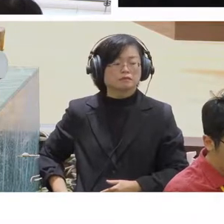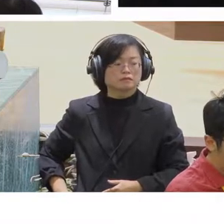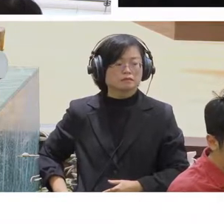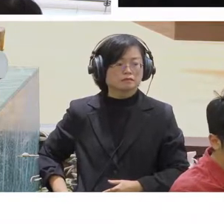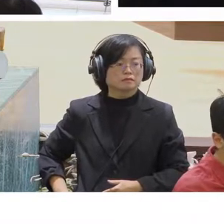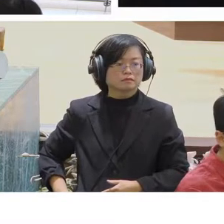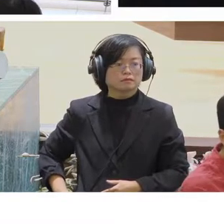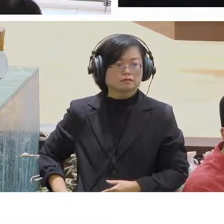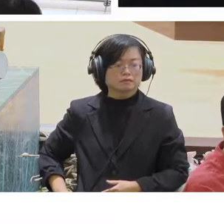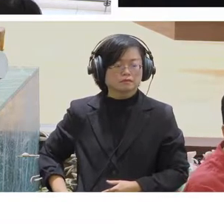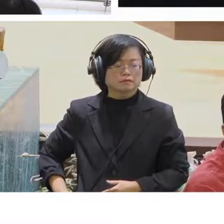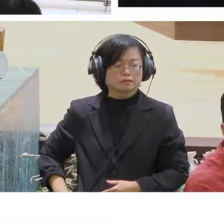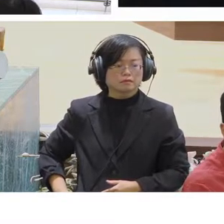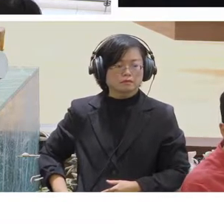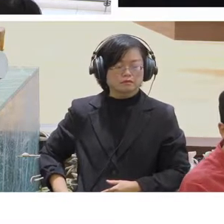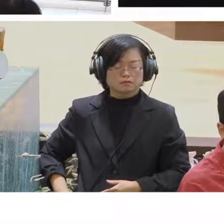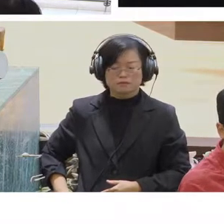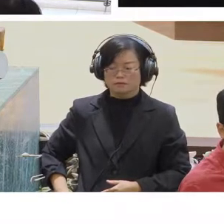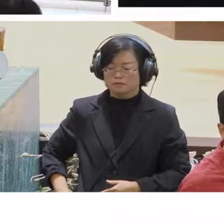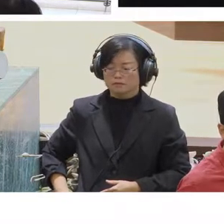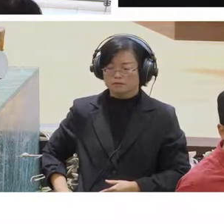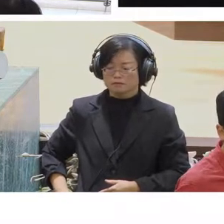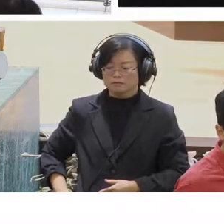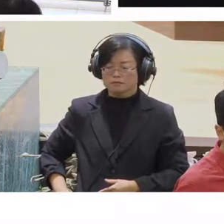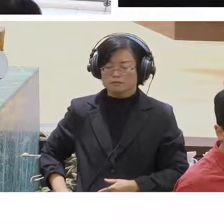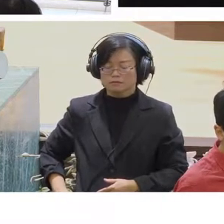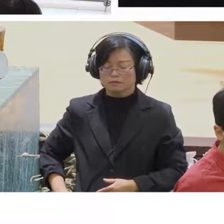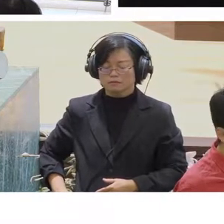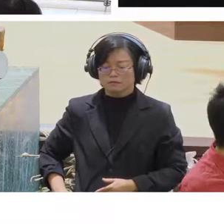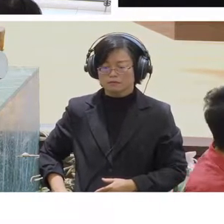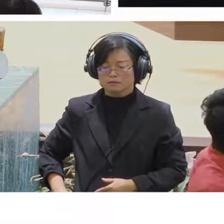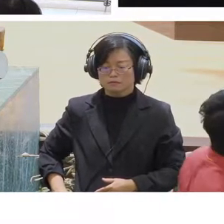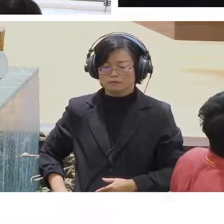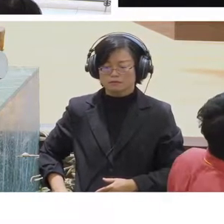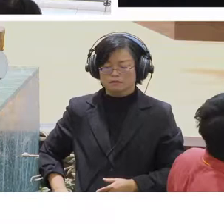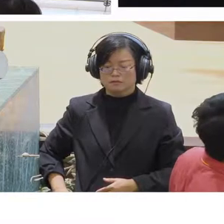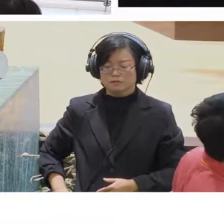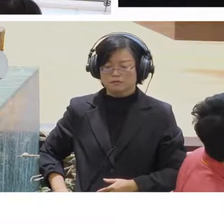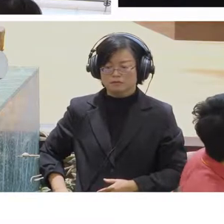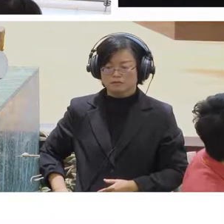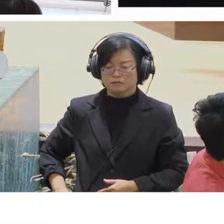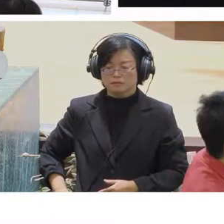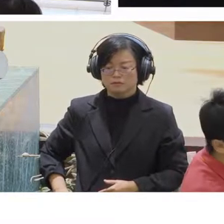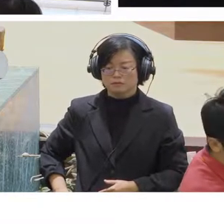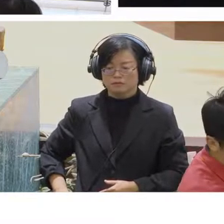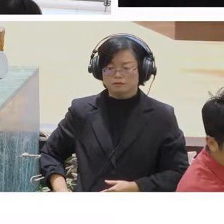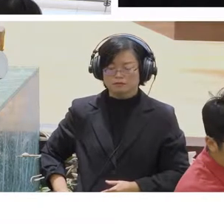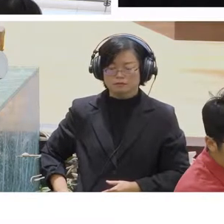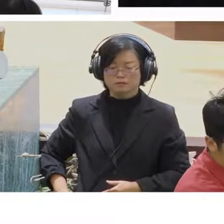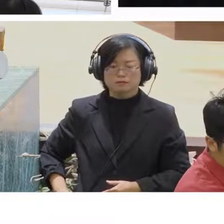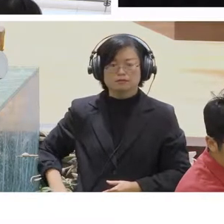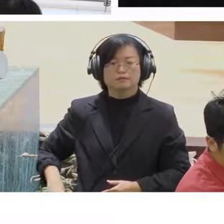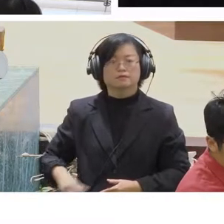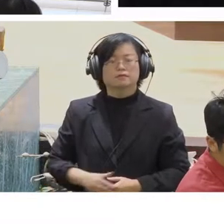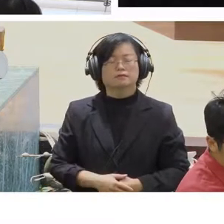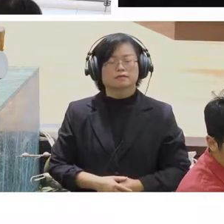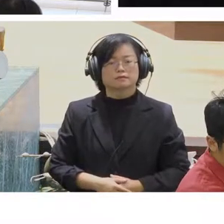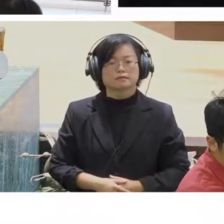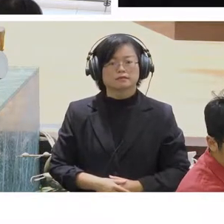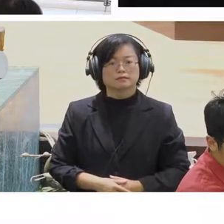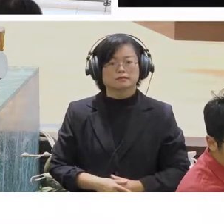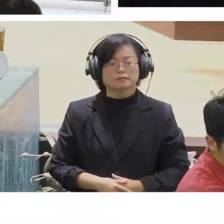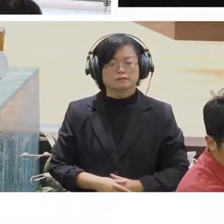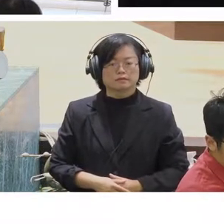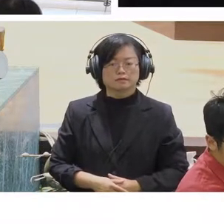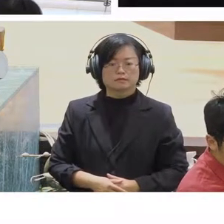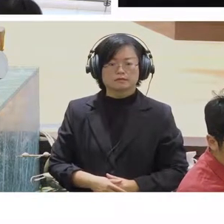Yes, hey, we can hear you. We can hear you now. Okay, perfect, perfect. So to answer the first question,